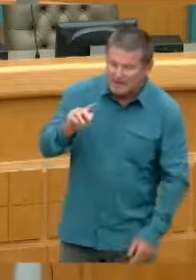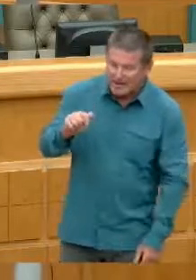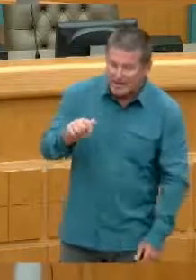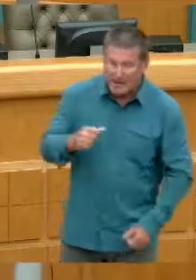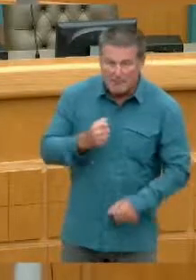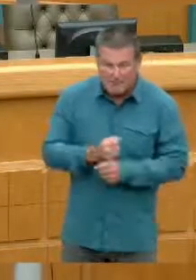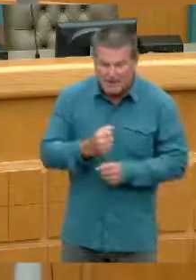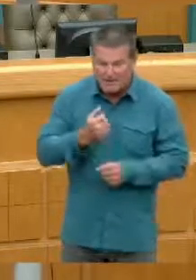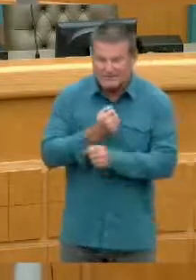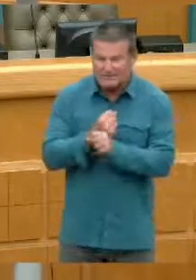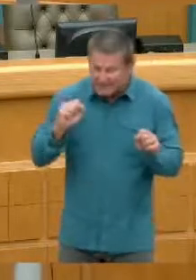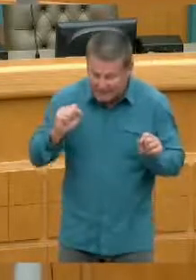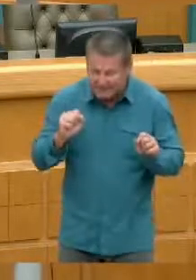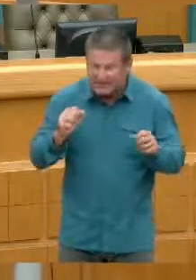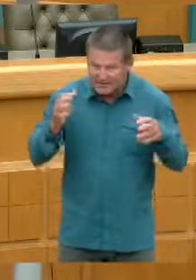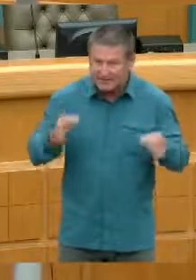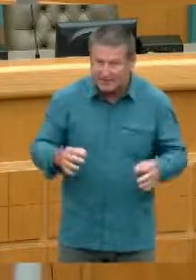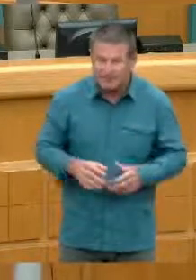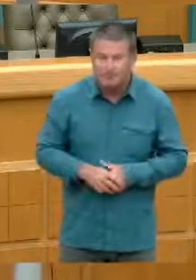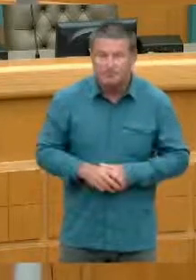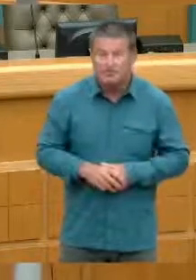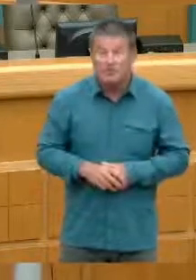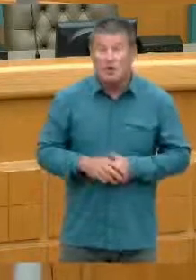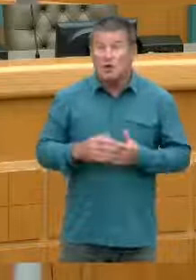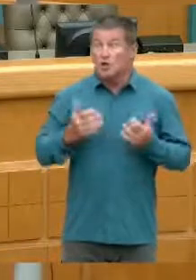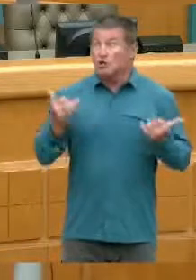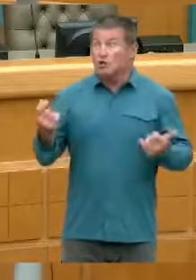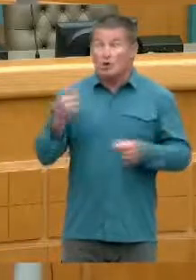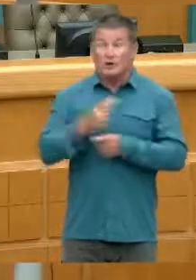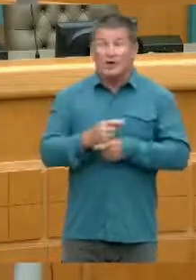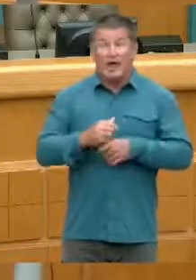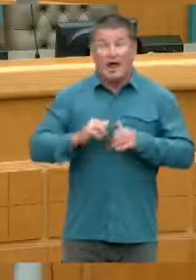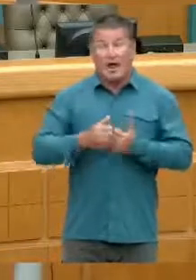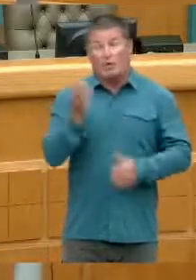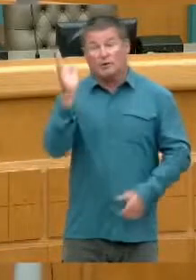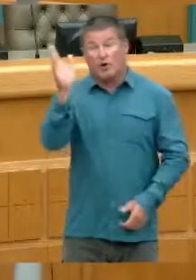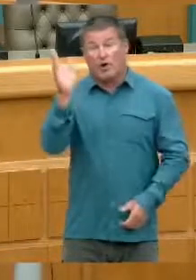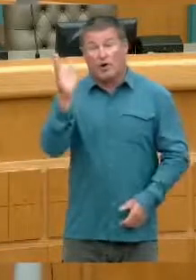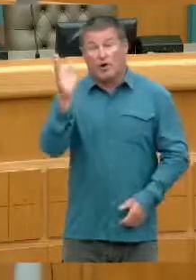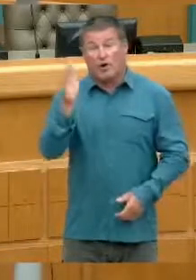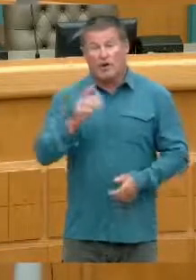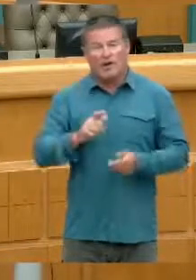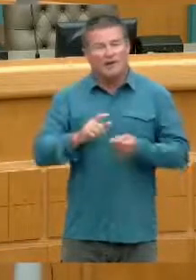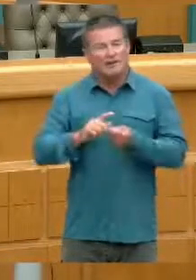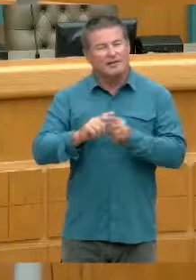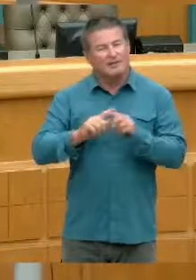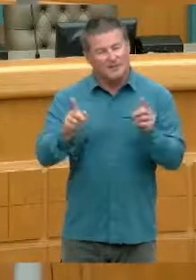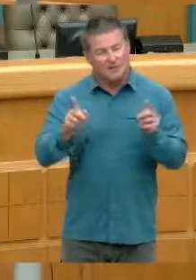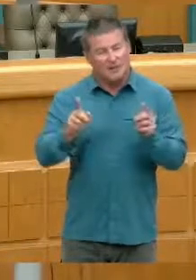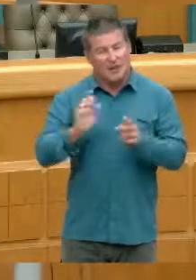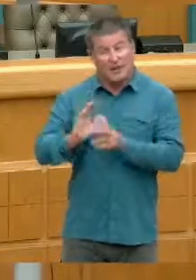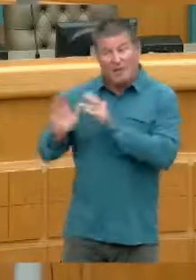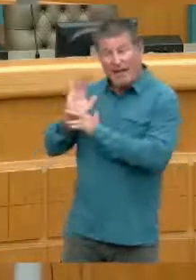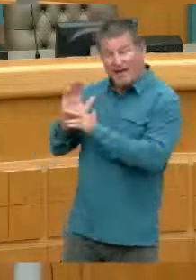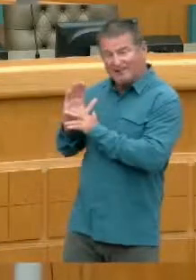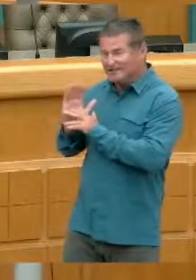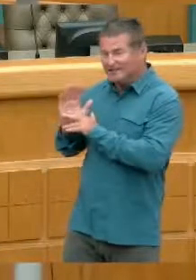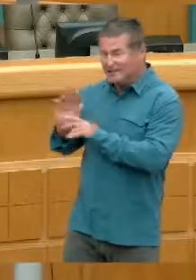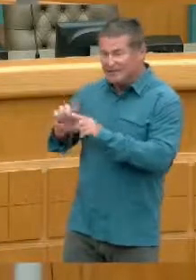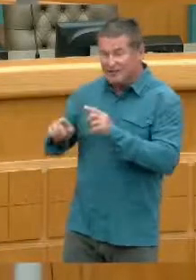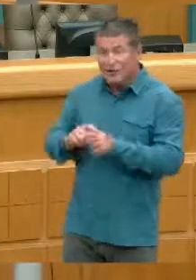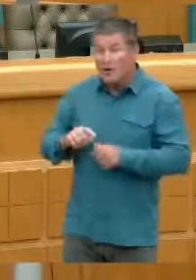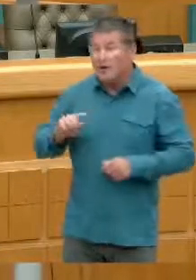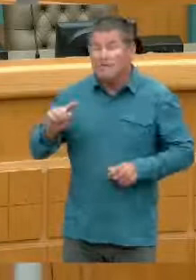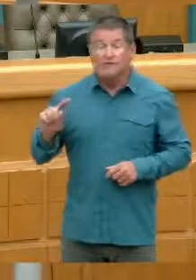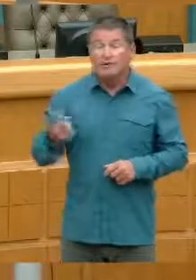Today we're going to switch up the format a little bit compared to previous weeks, and if you didn't realize, we have 3 basic sections. The first section is